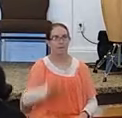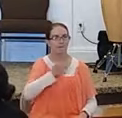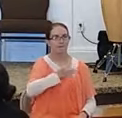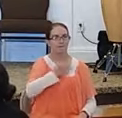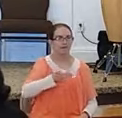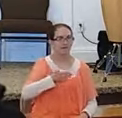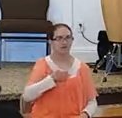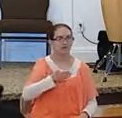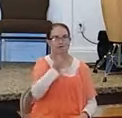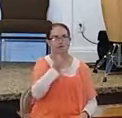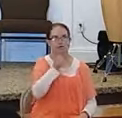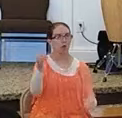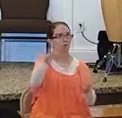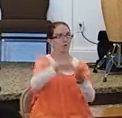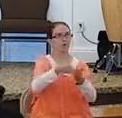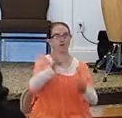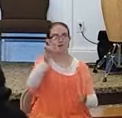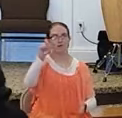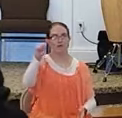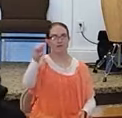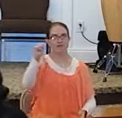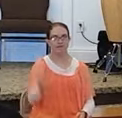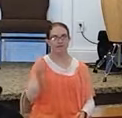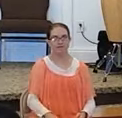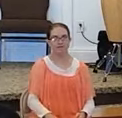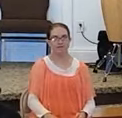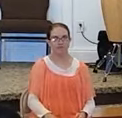Please don't come back yet.